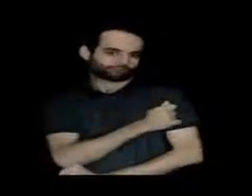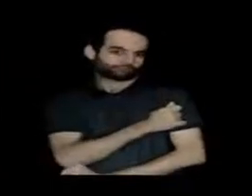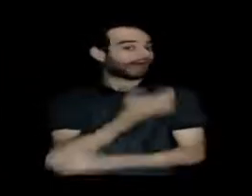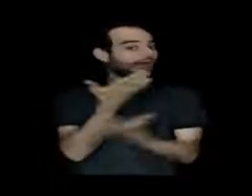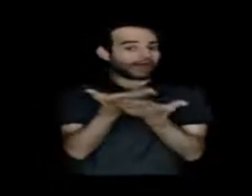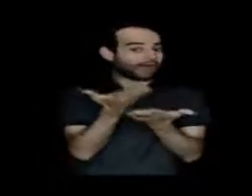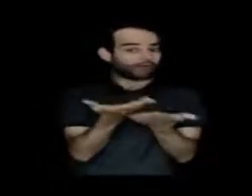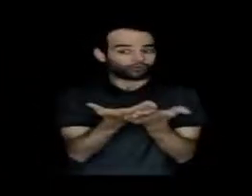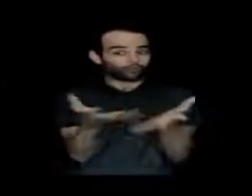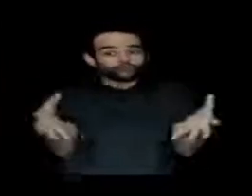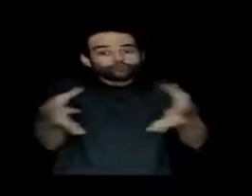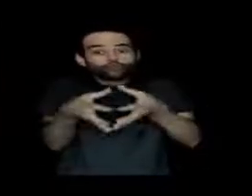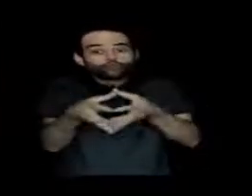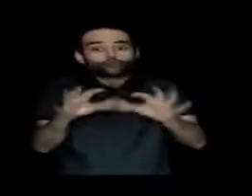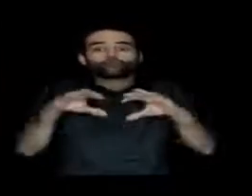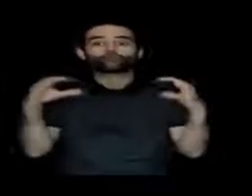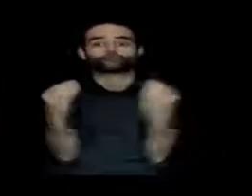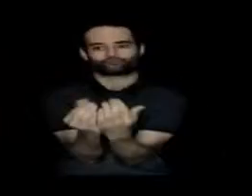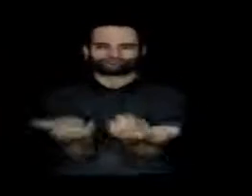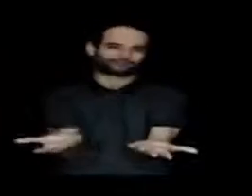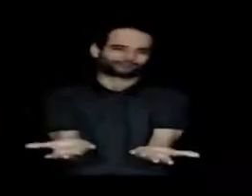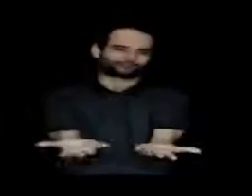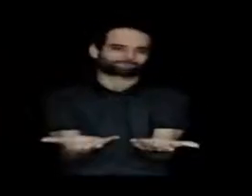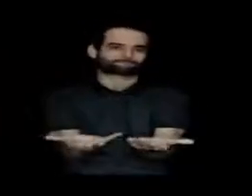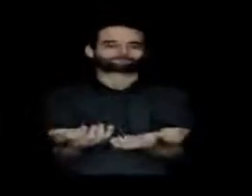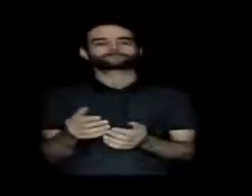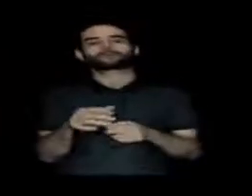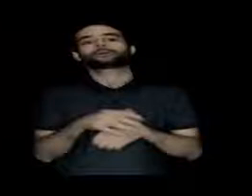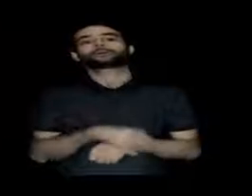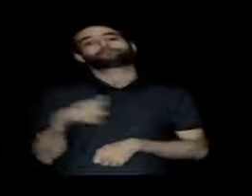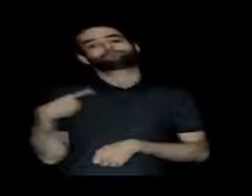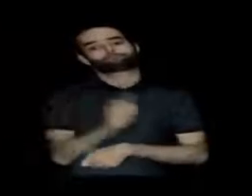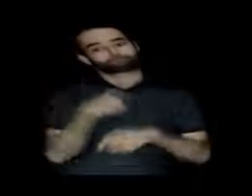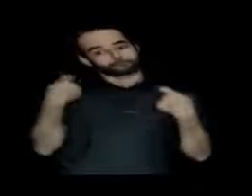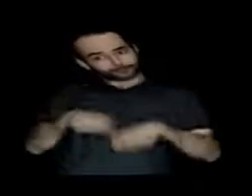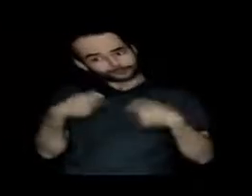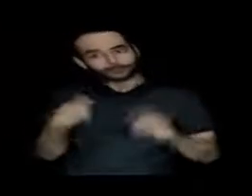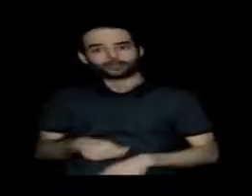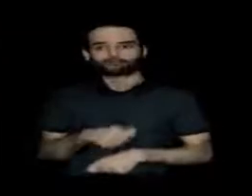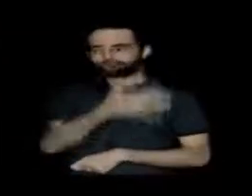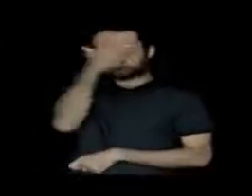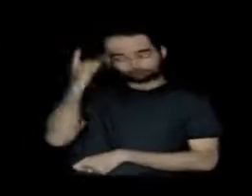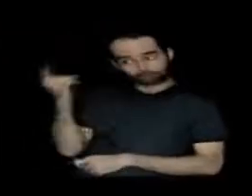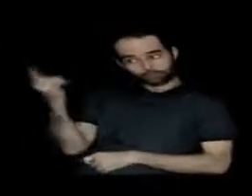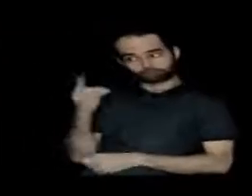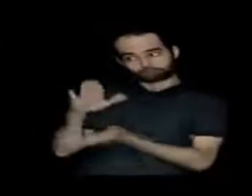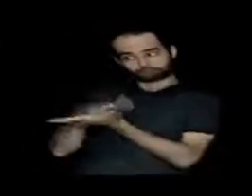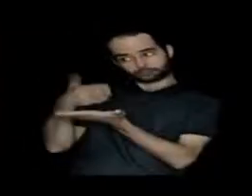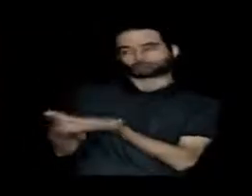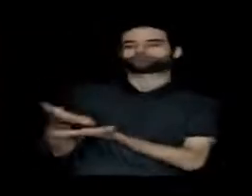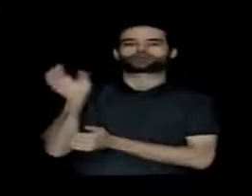that she had the knowledge that she has to pass through all the years. I taught Janinne